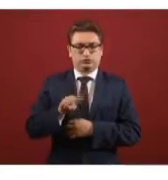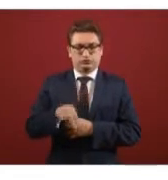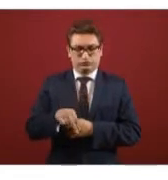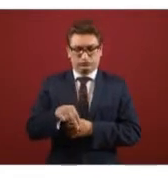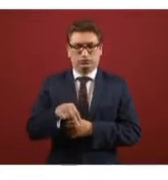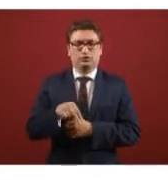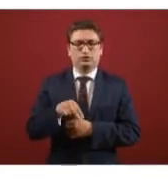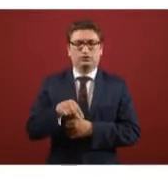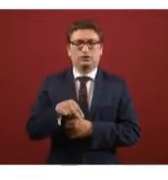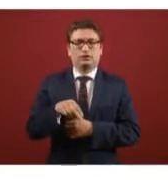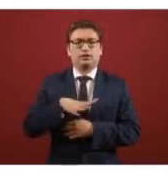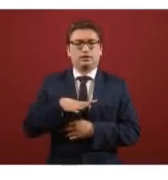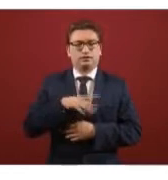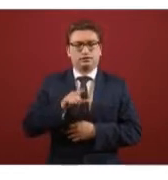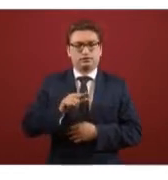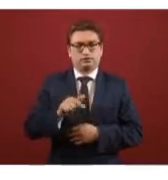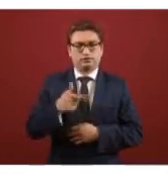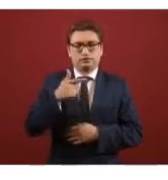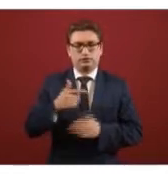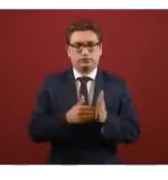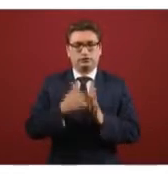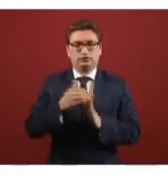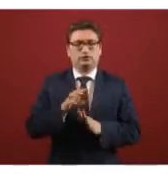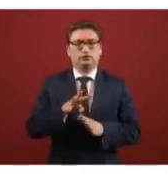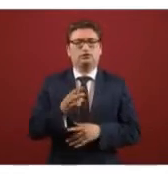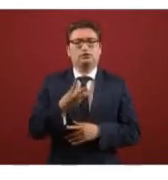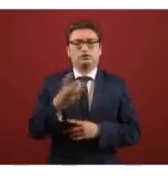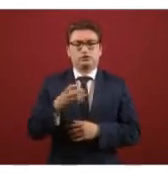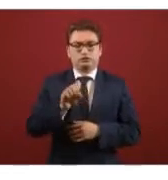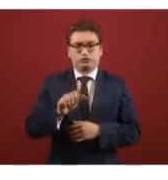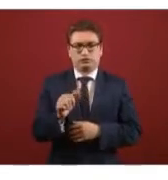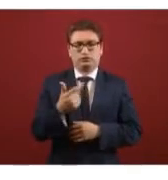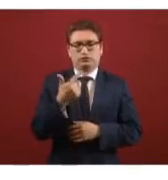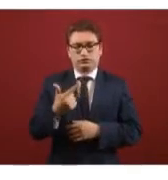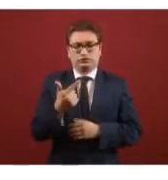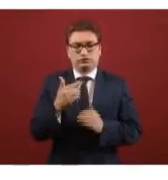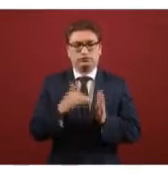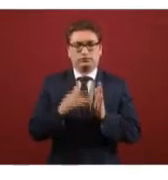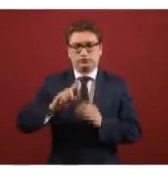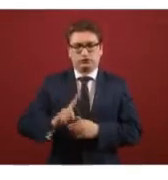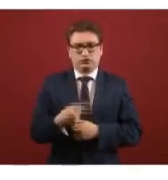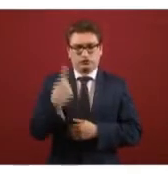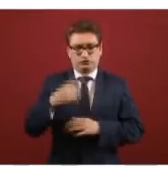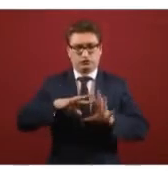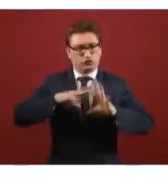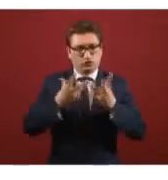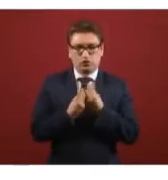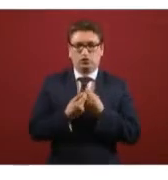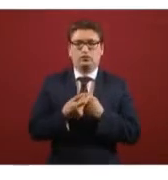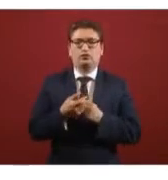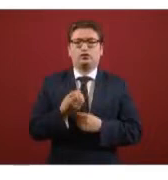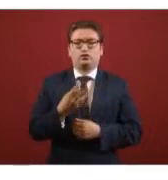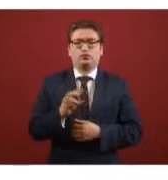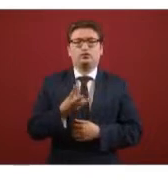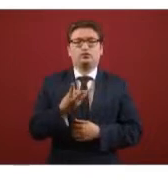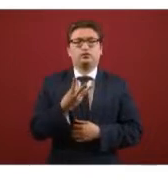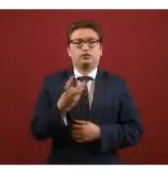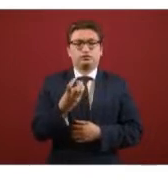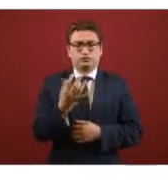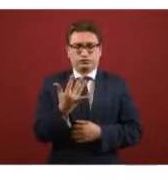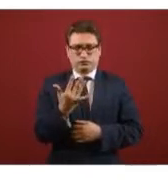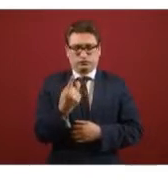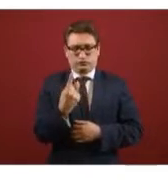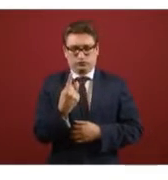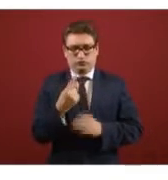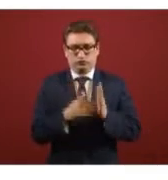77 So millones each one, 367 mil dólares, y el so monto each, integrado as you se saw, asciende there's a a colored 351